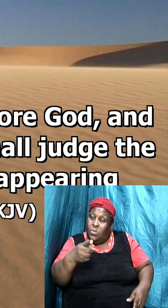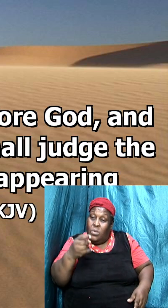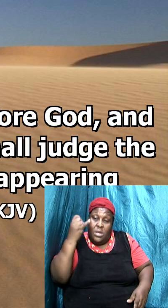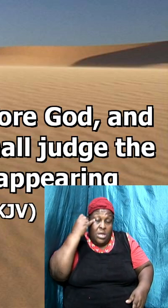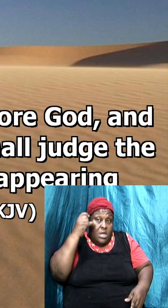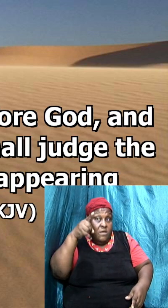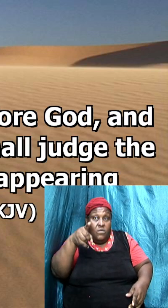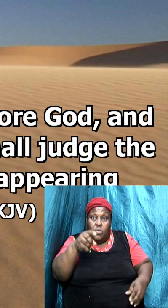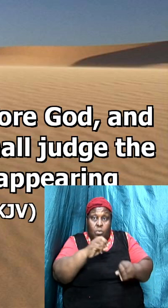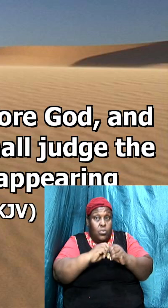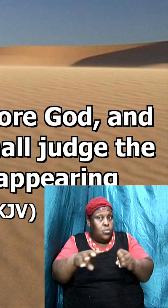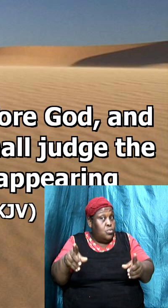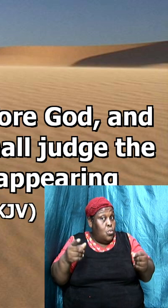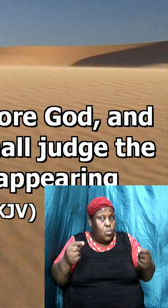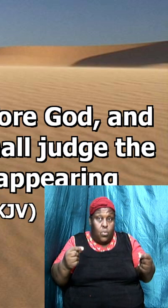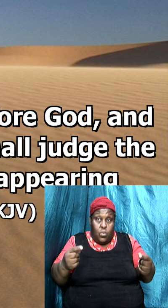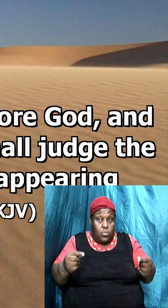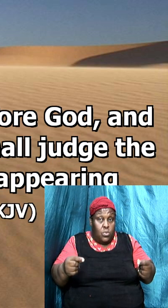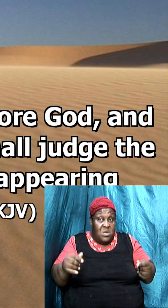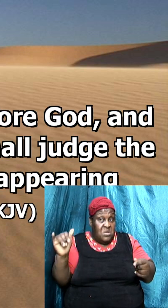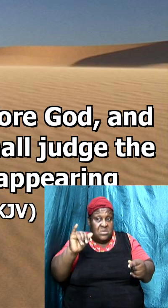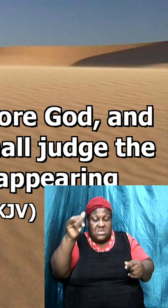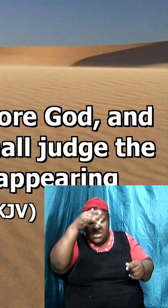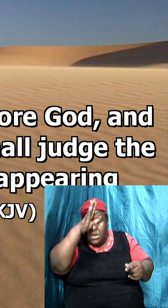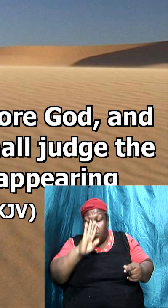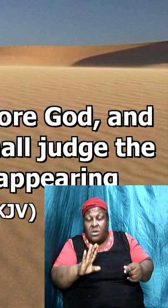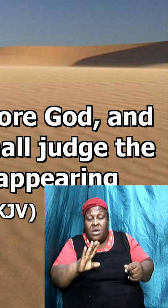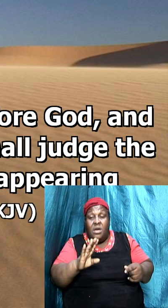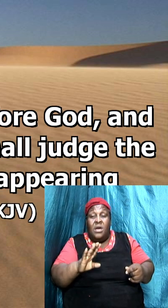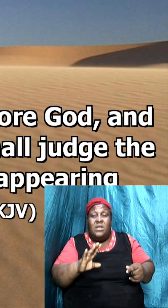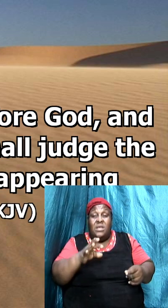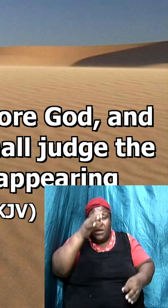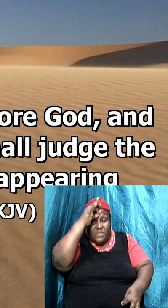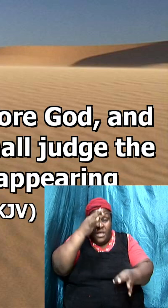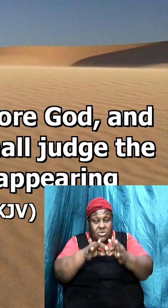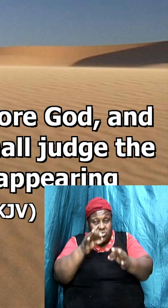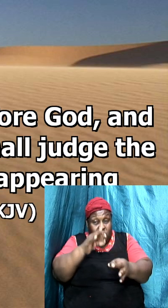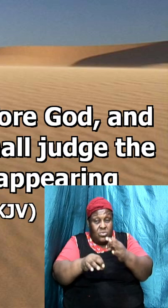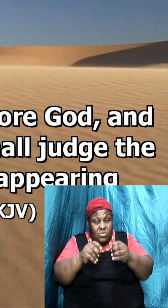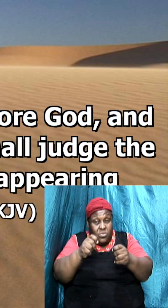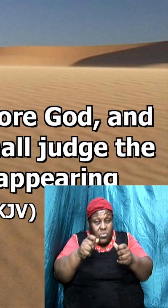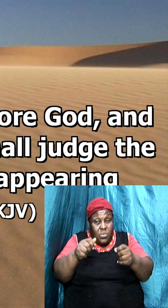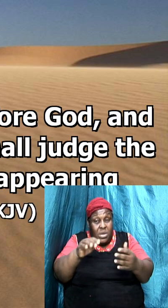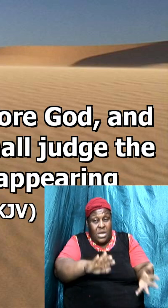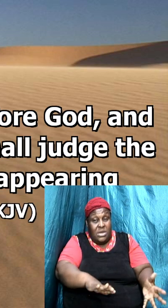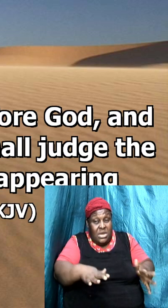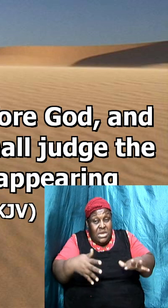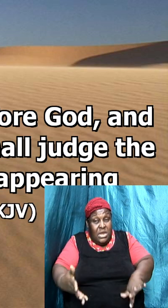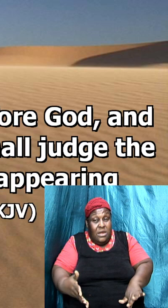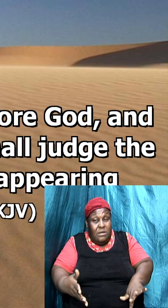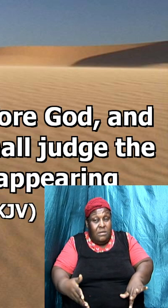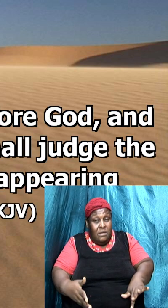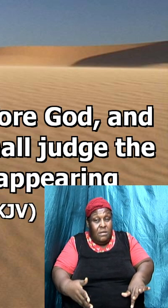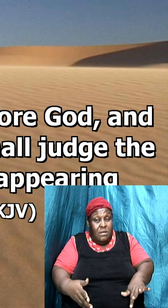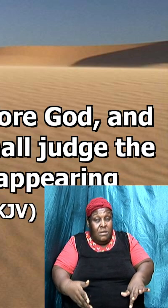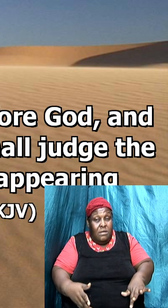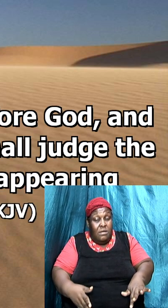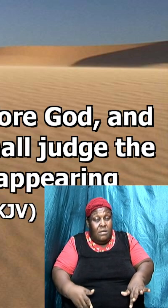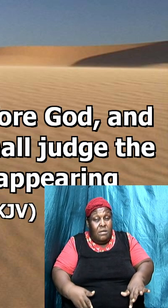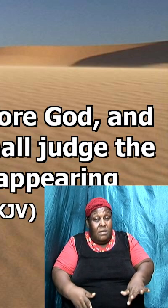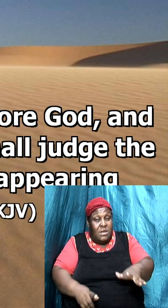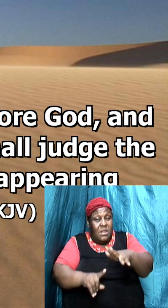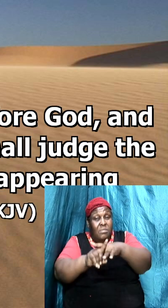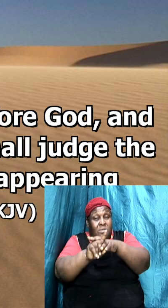God that shall judge the quick and the dead will judge you at his appearance if you fail to preach the